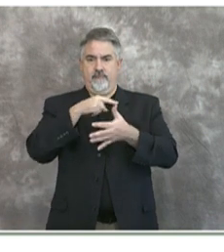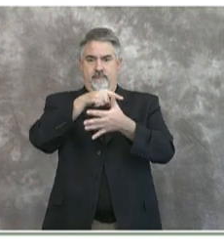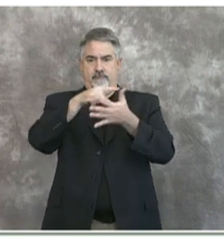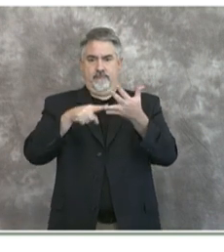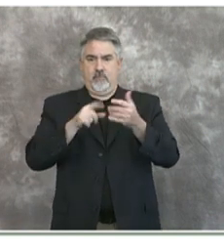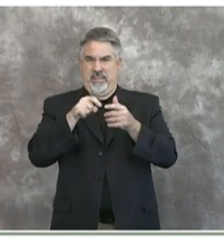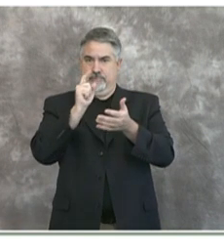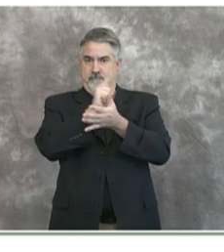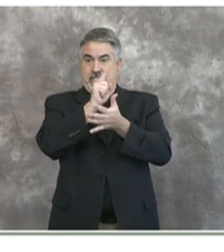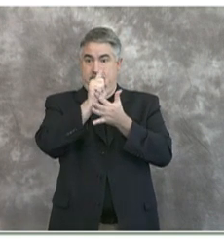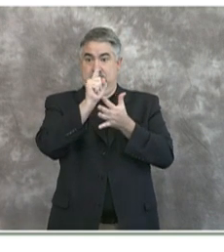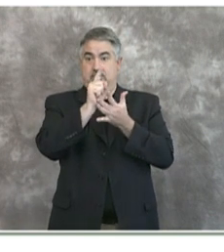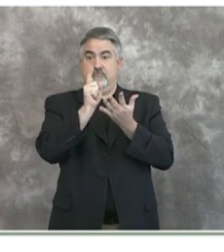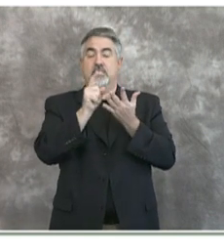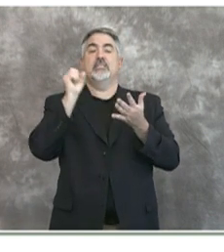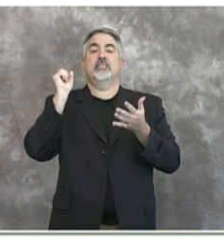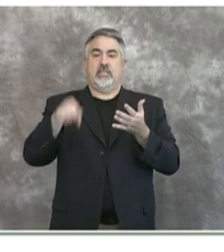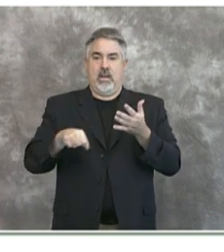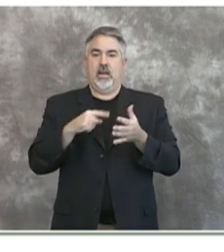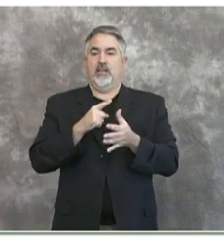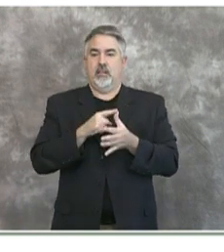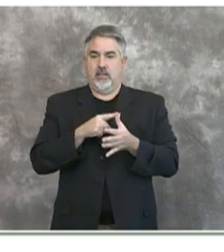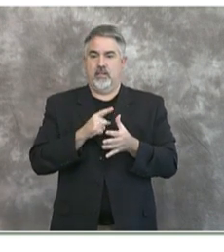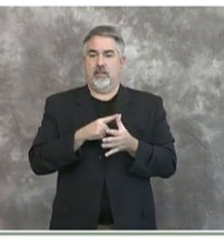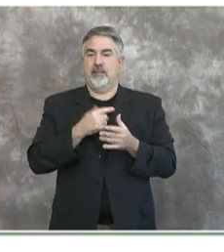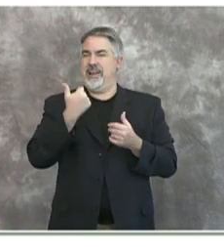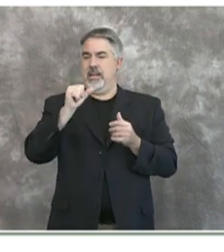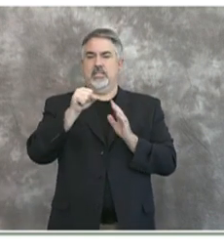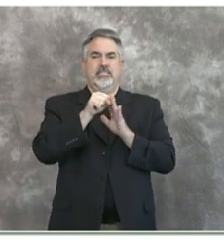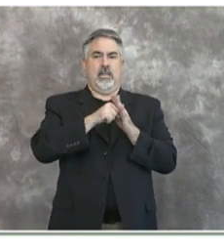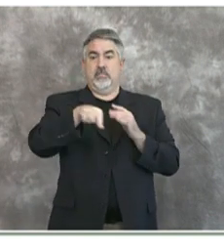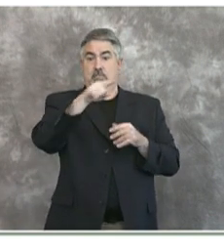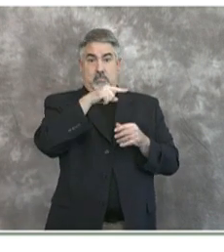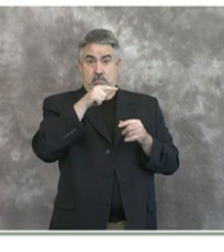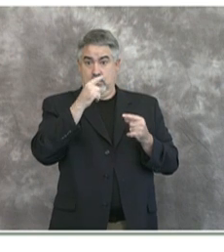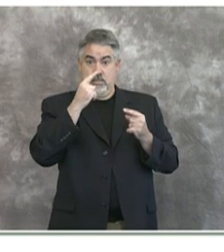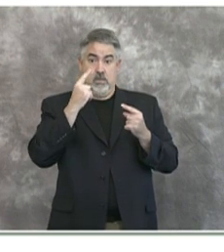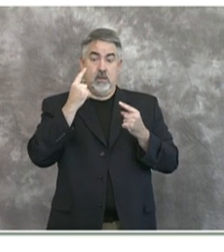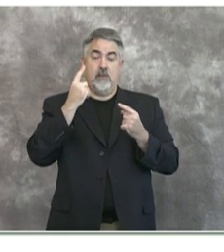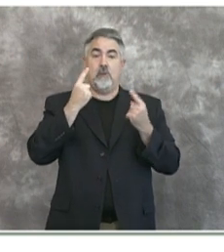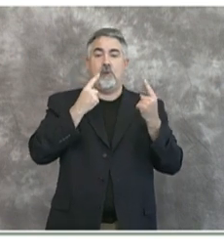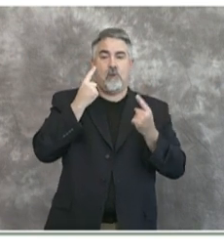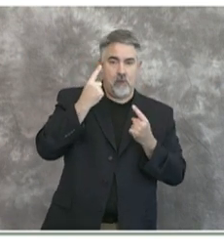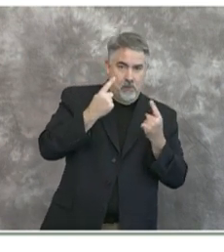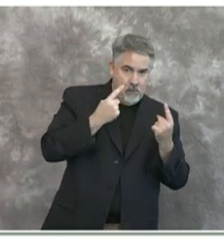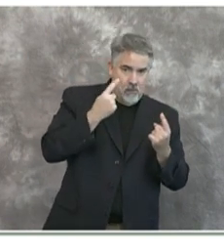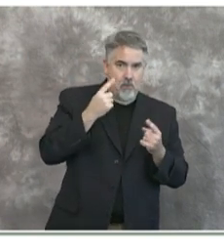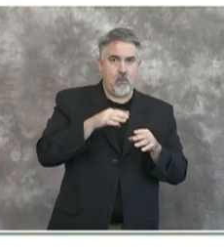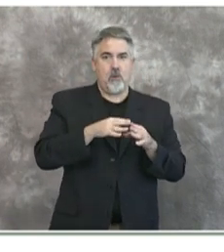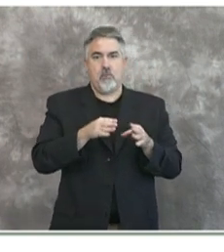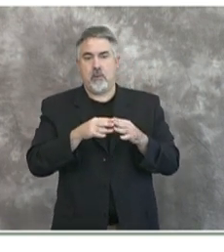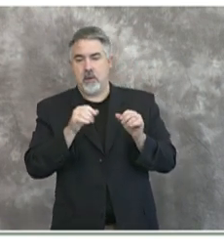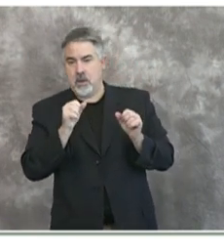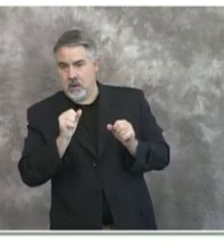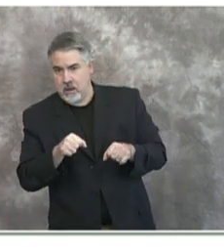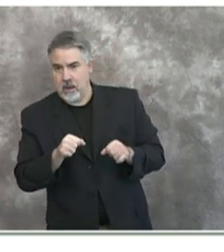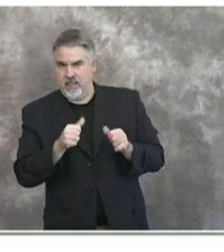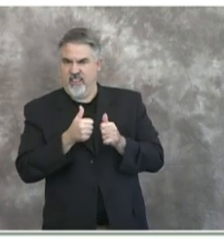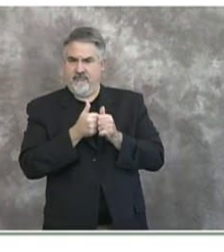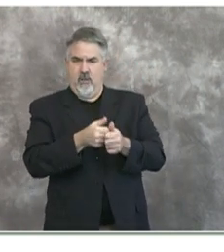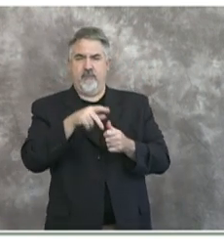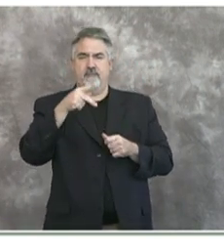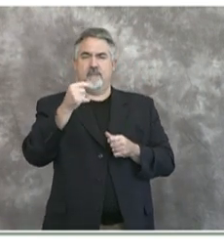regions can reconsider proceeding to a phased opening